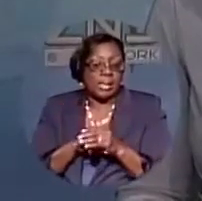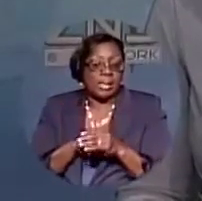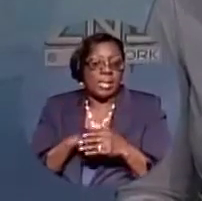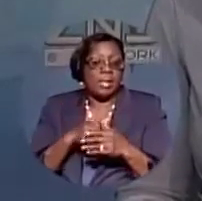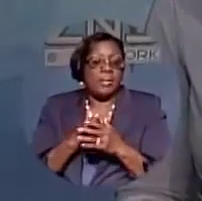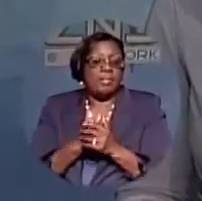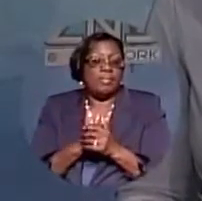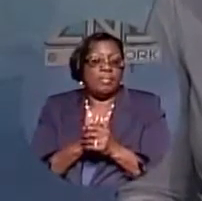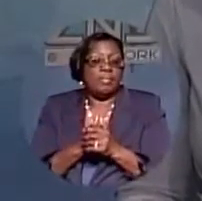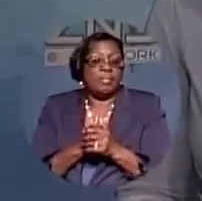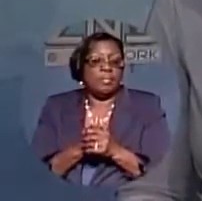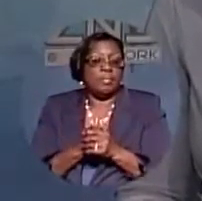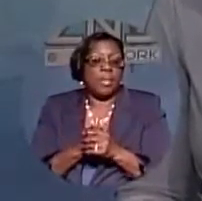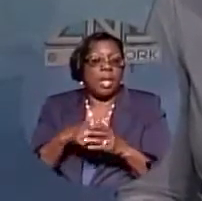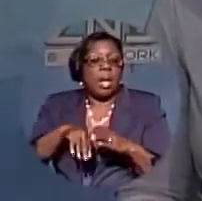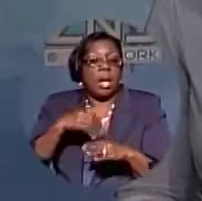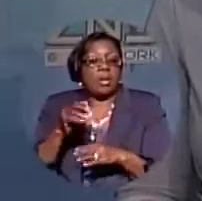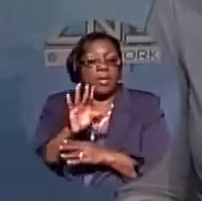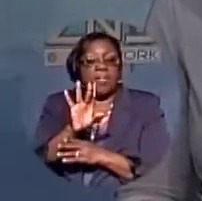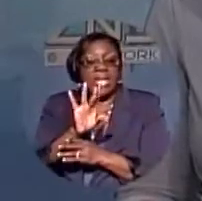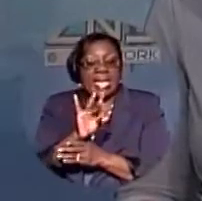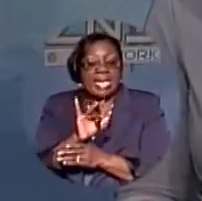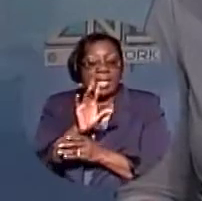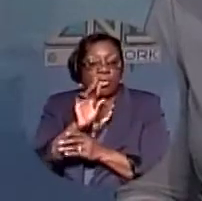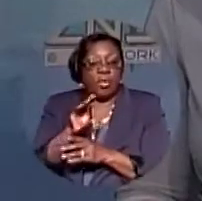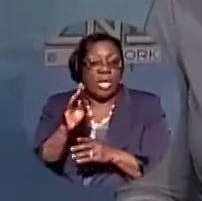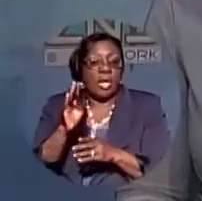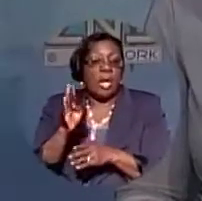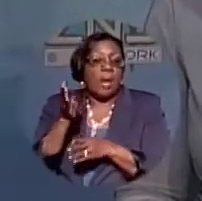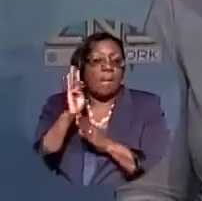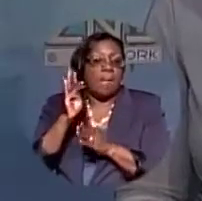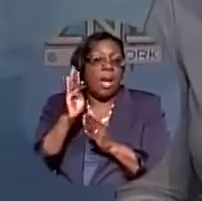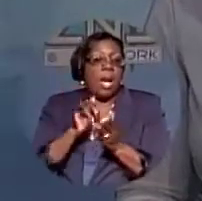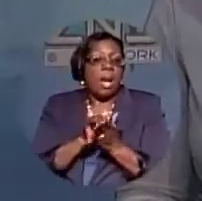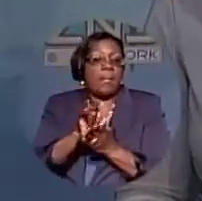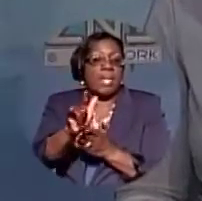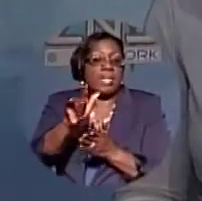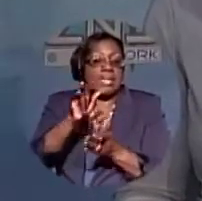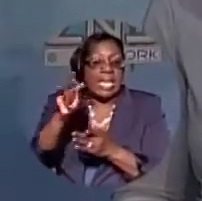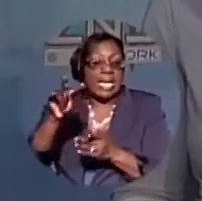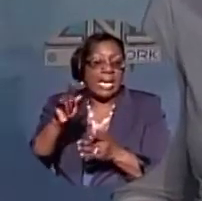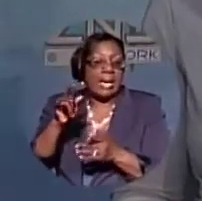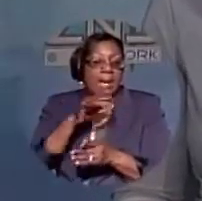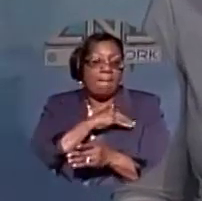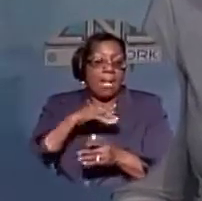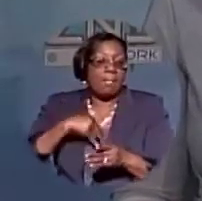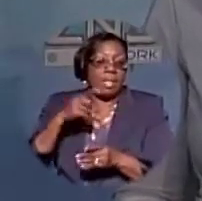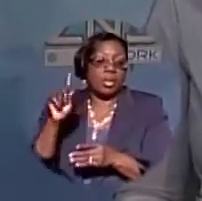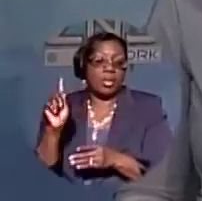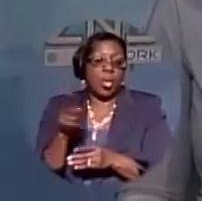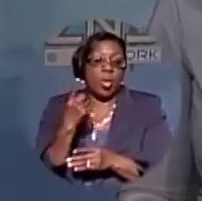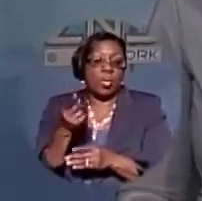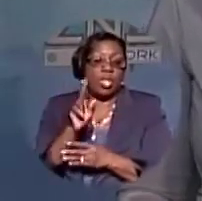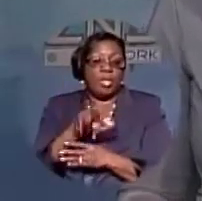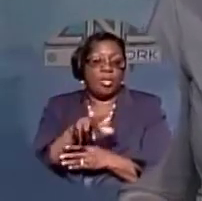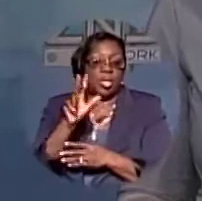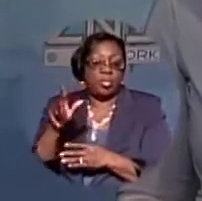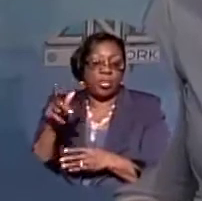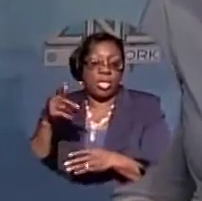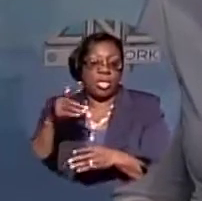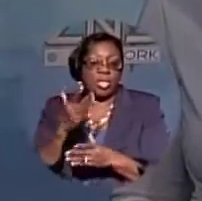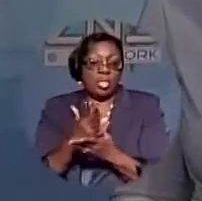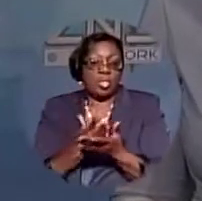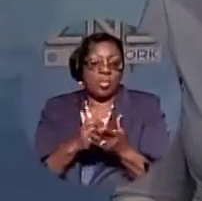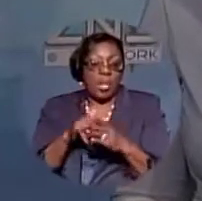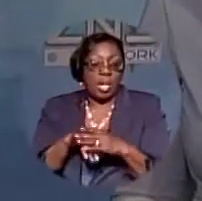of the vote were as follows. Out of 83 Bahamas Air union members, only 33 participated. Out of 25 COB